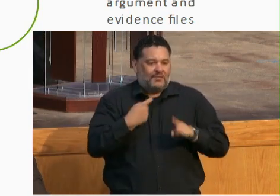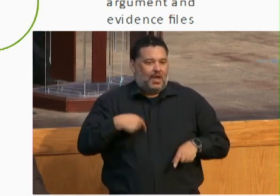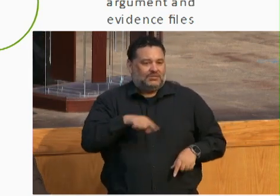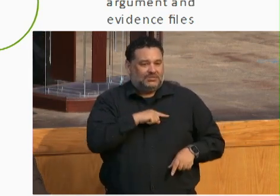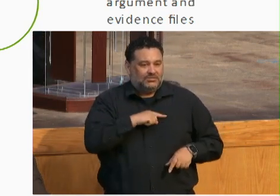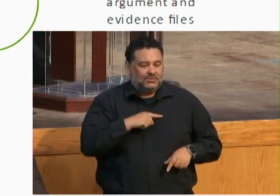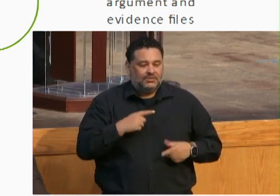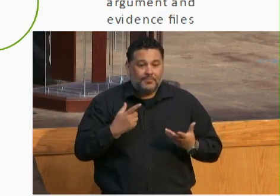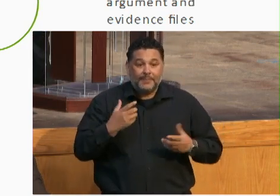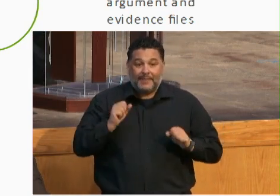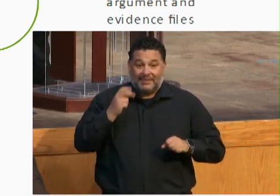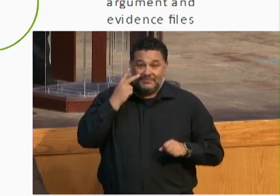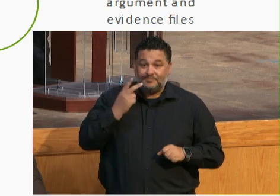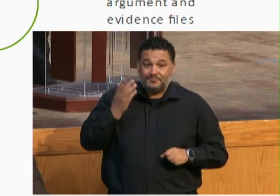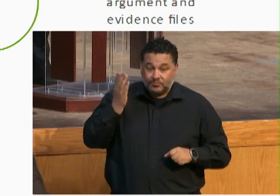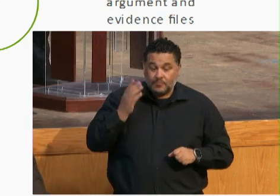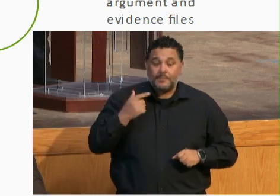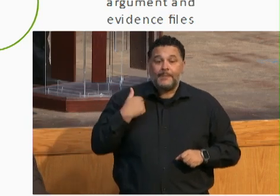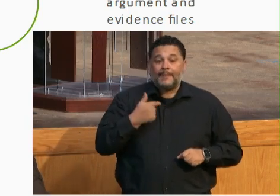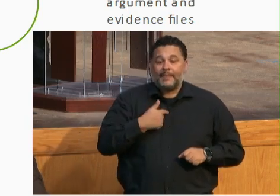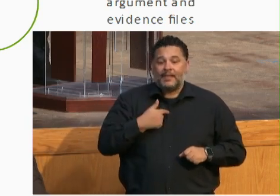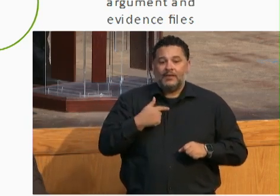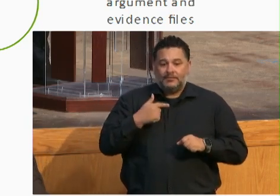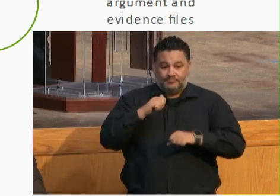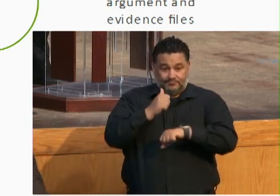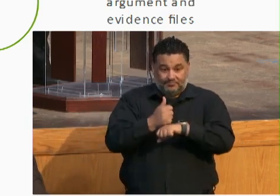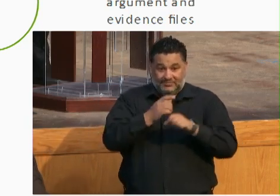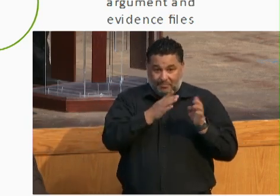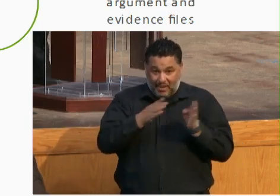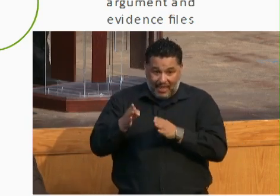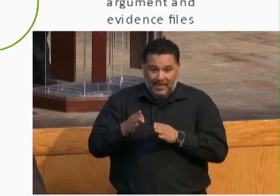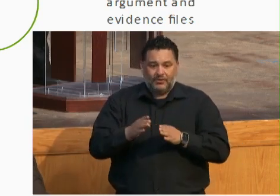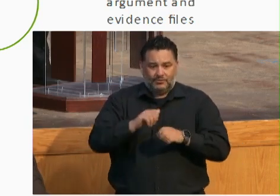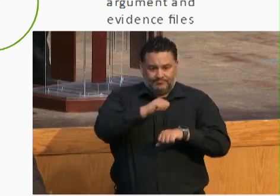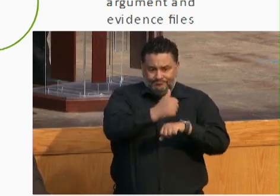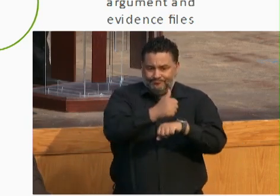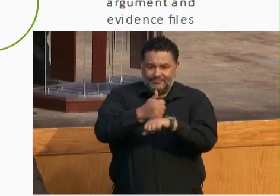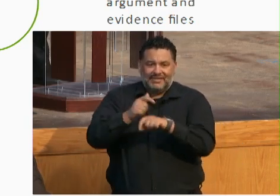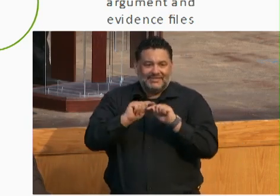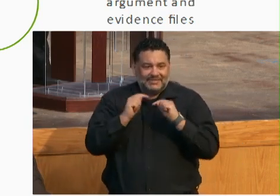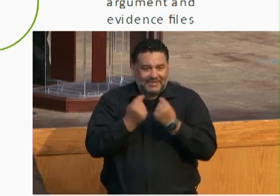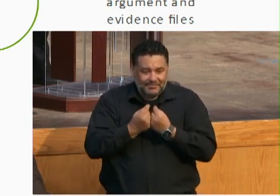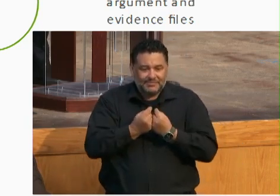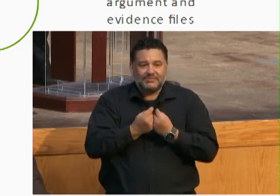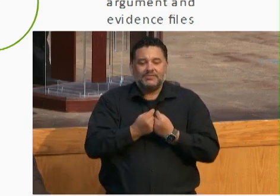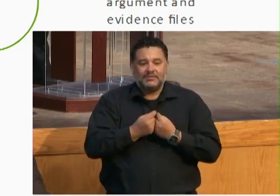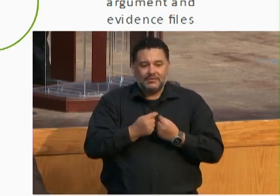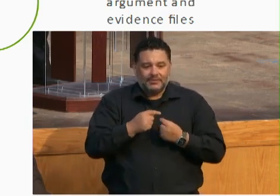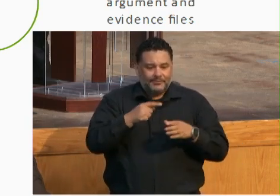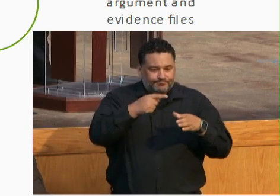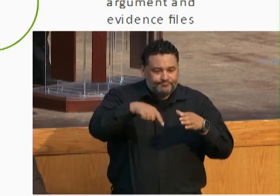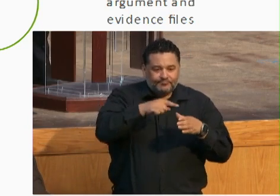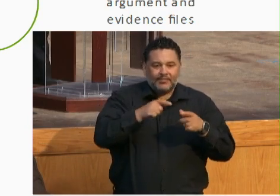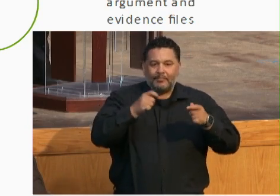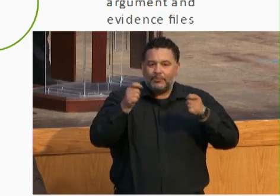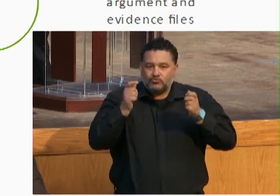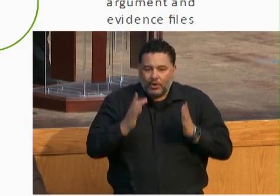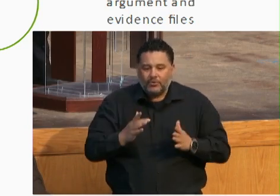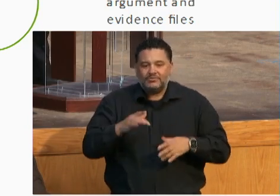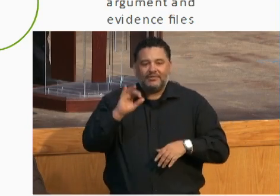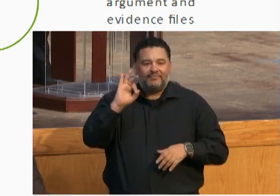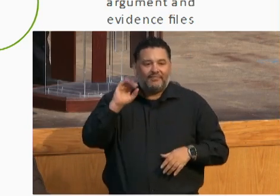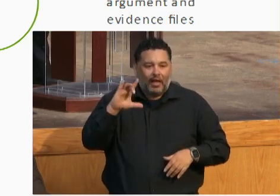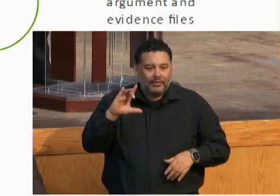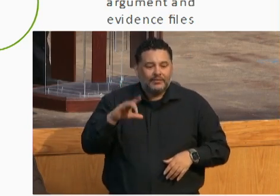as you can see here, we laid out a plan, we built our teams, made up of administrators, faculty,